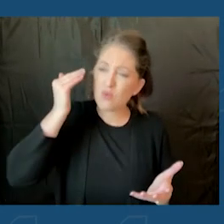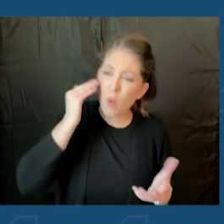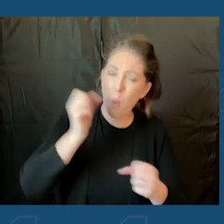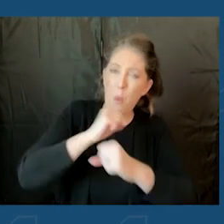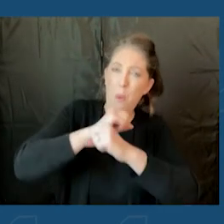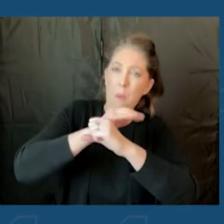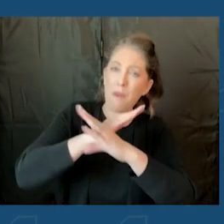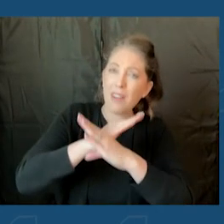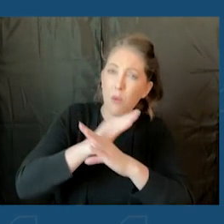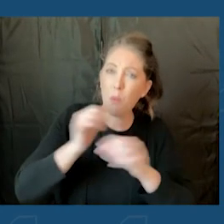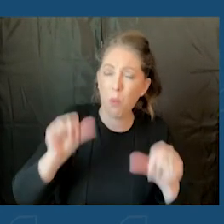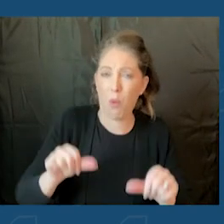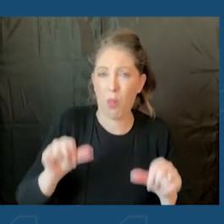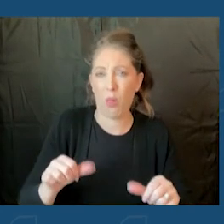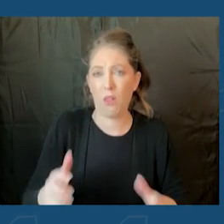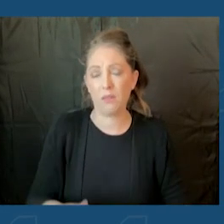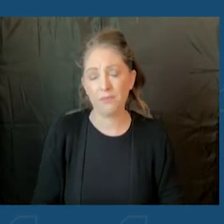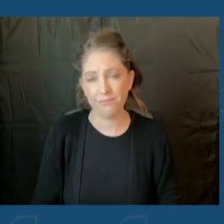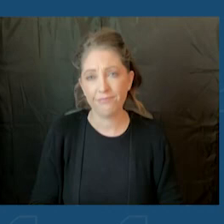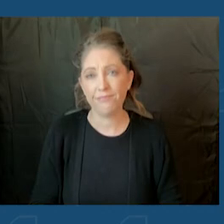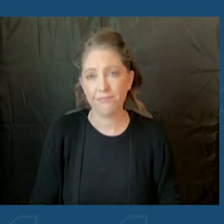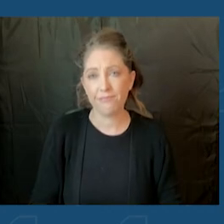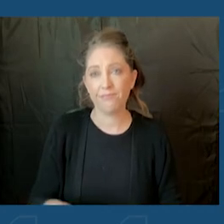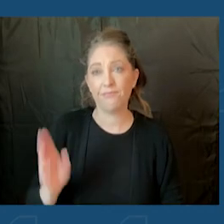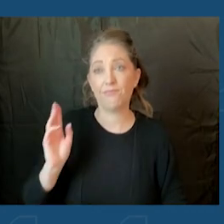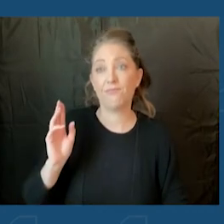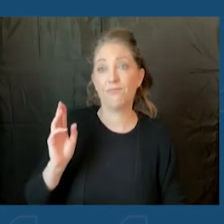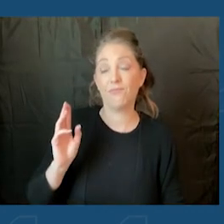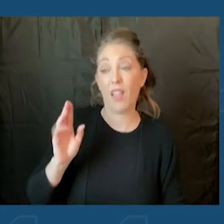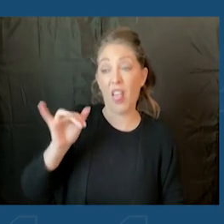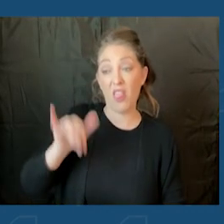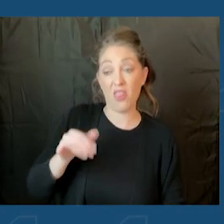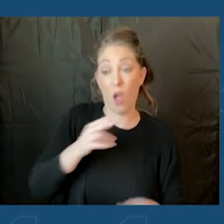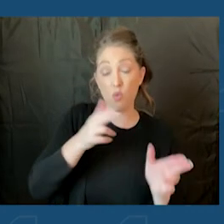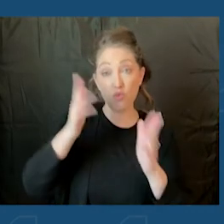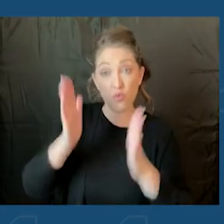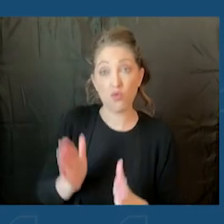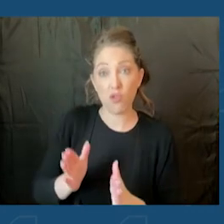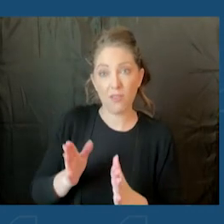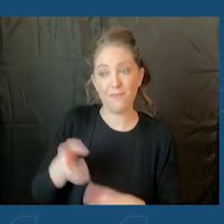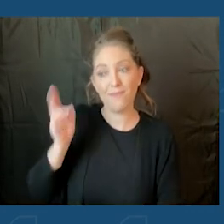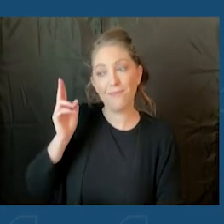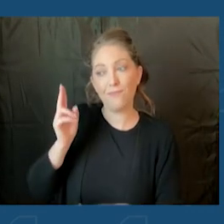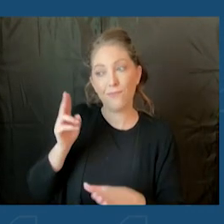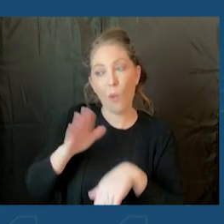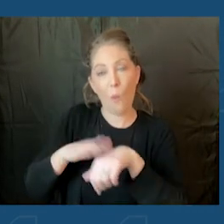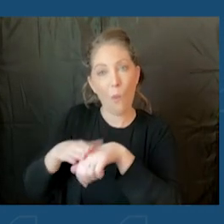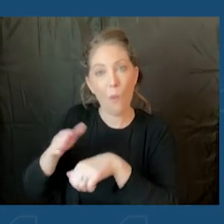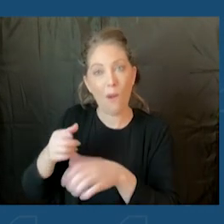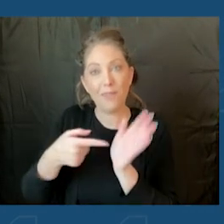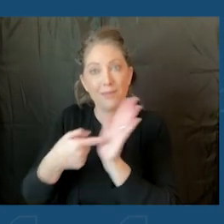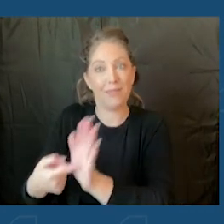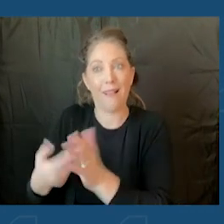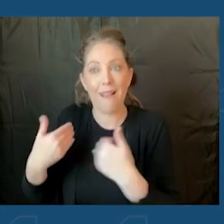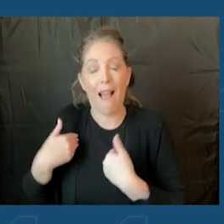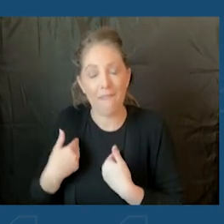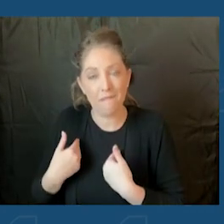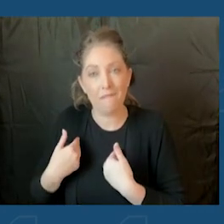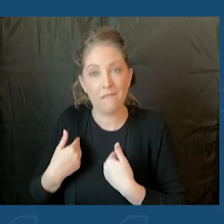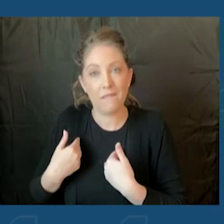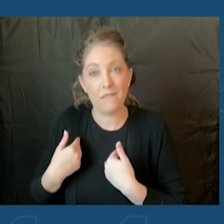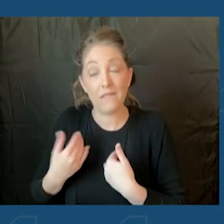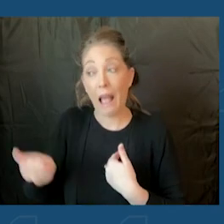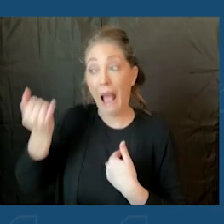A history of warning signs followed the shooter into the grocery store that day. Warning signs that had been reported may have stopped